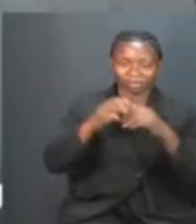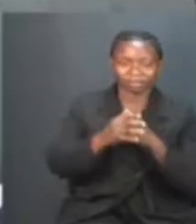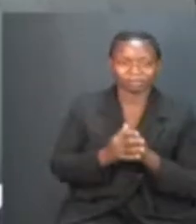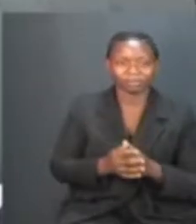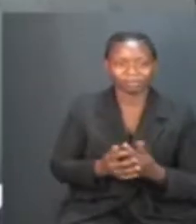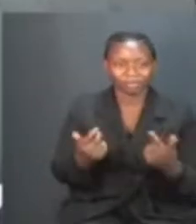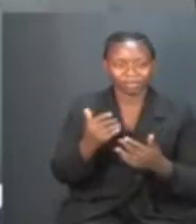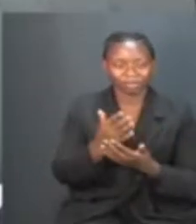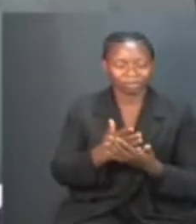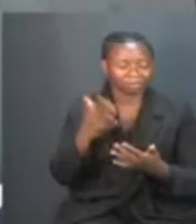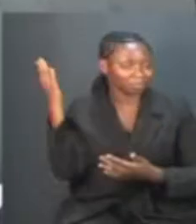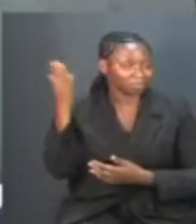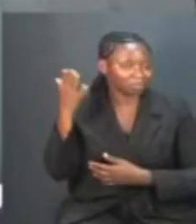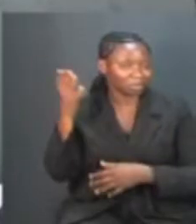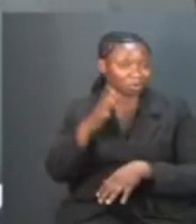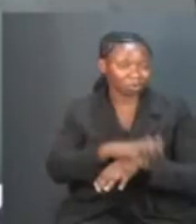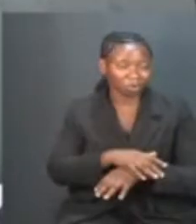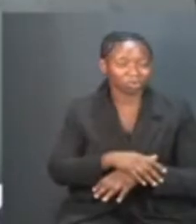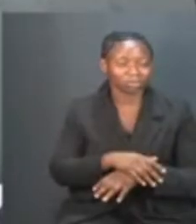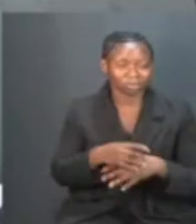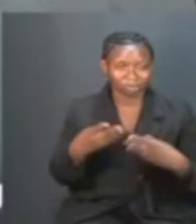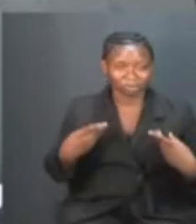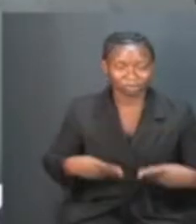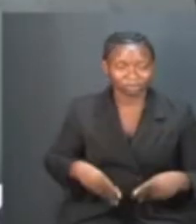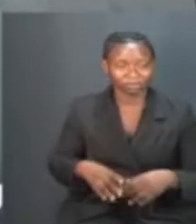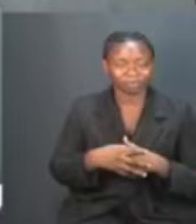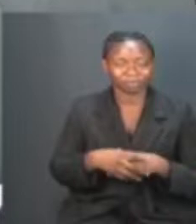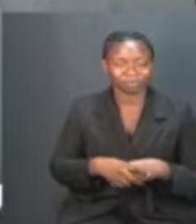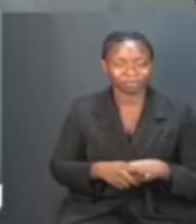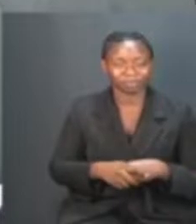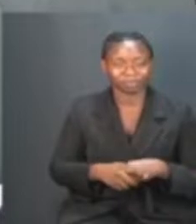she gave a statement on Kente